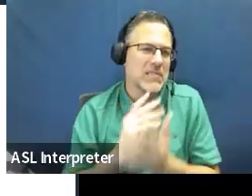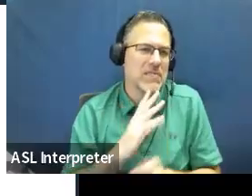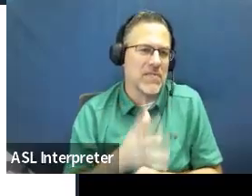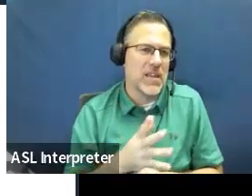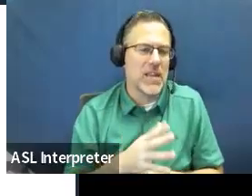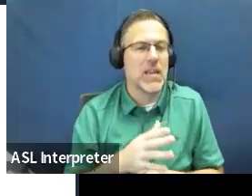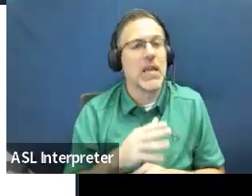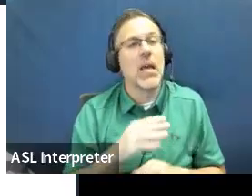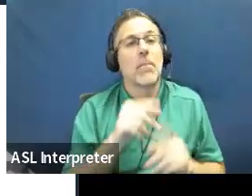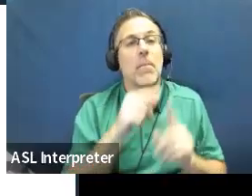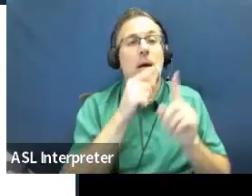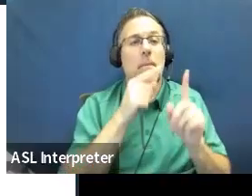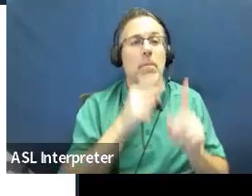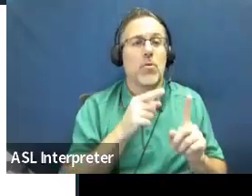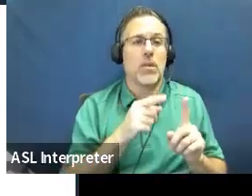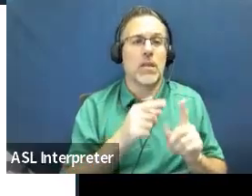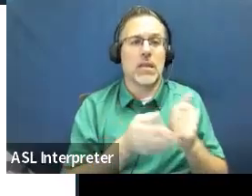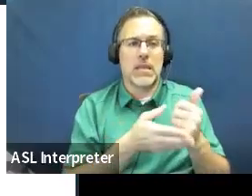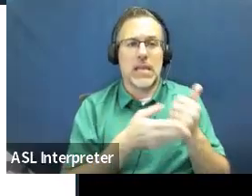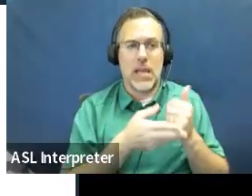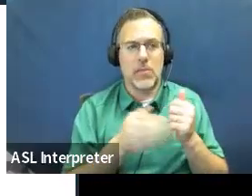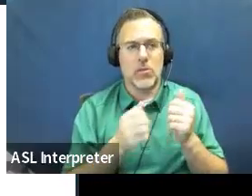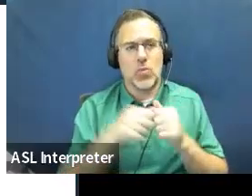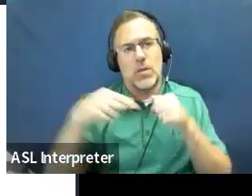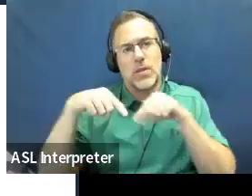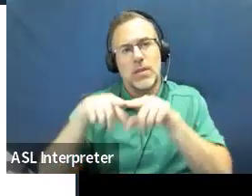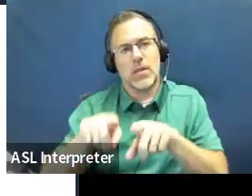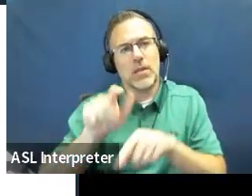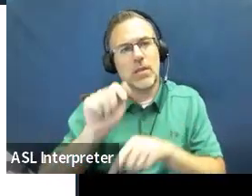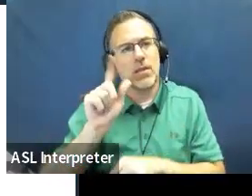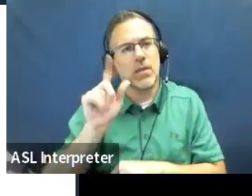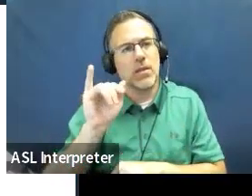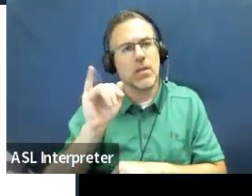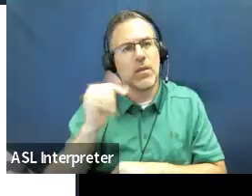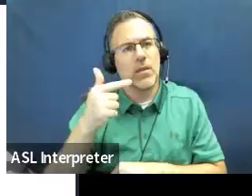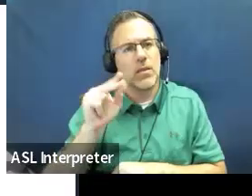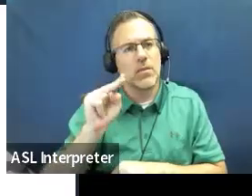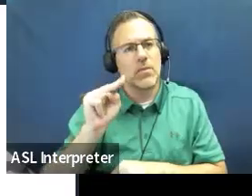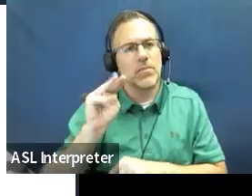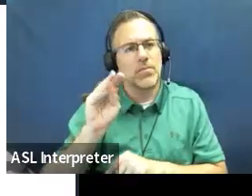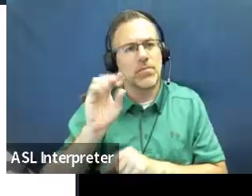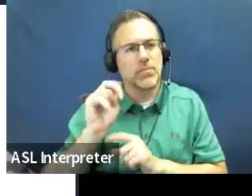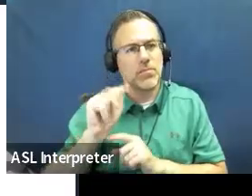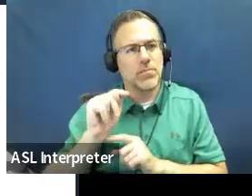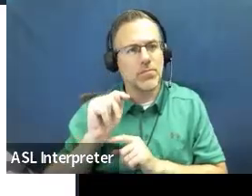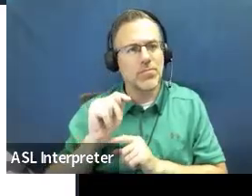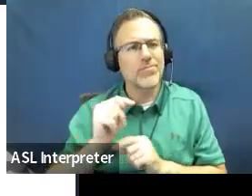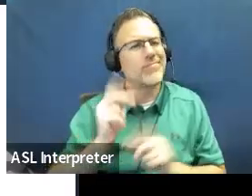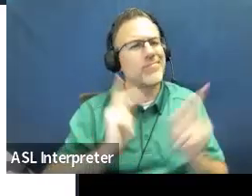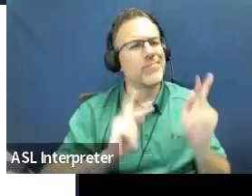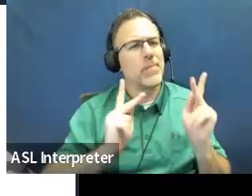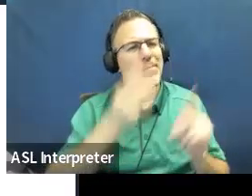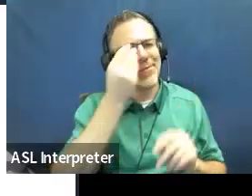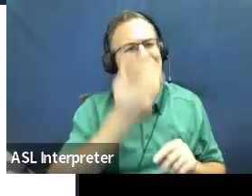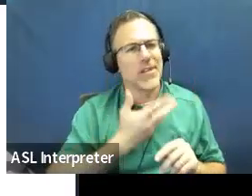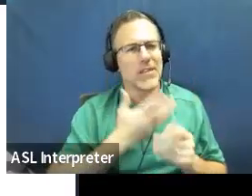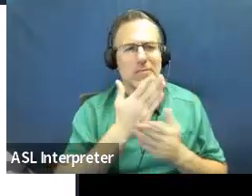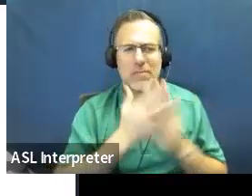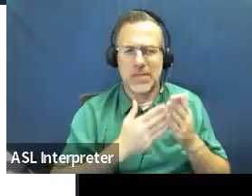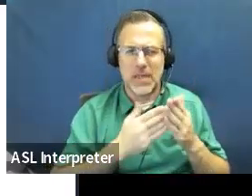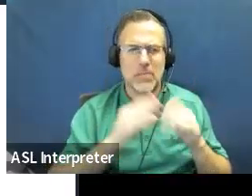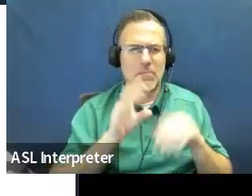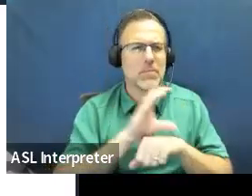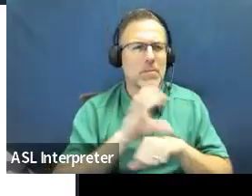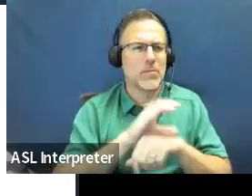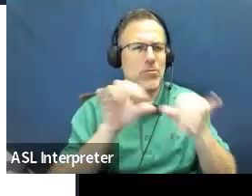been told a couple of places that we visited that some of the vendors don't let you put a bulleted list in here. So we